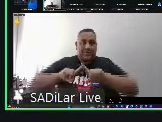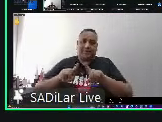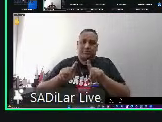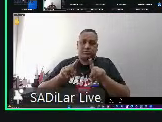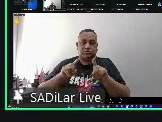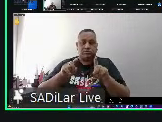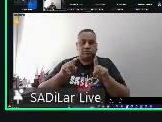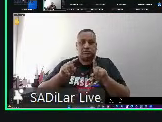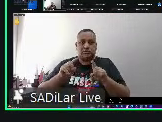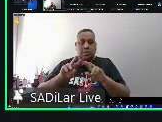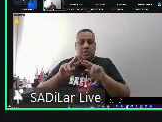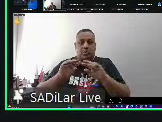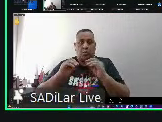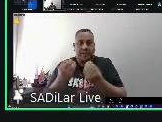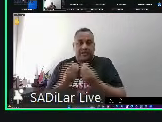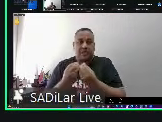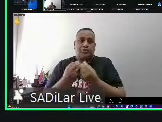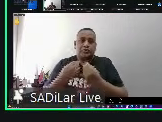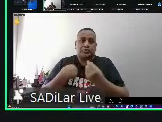At the moment,